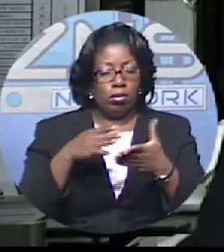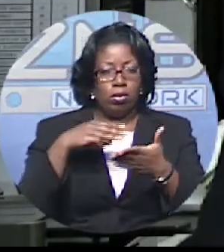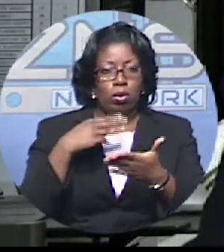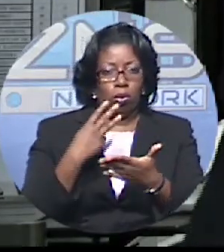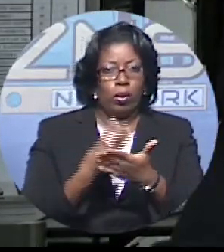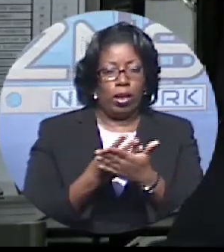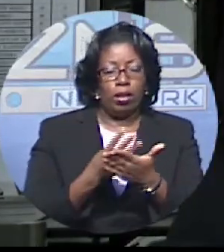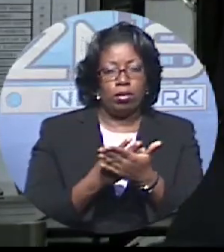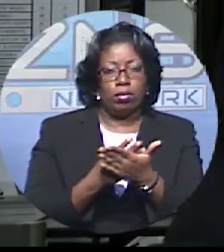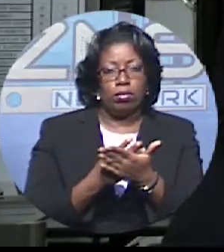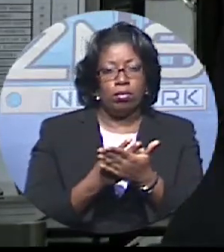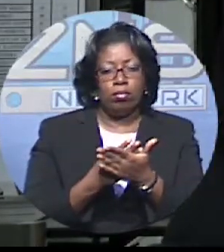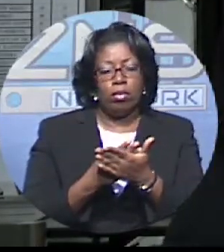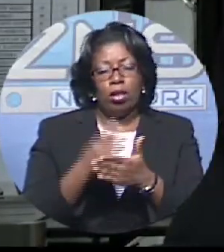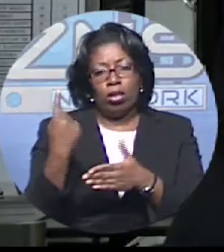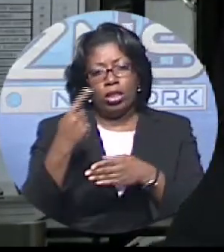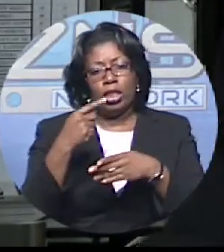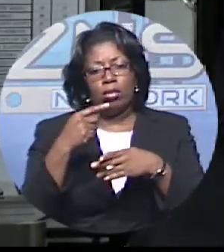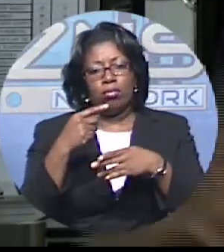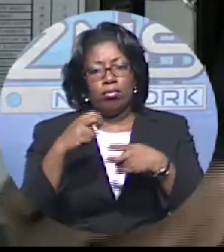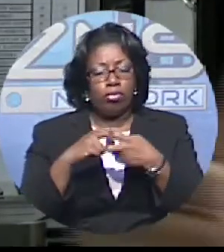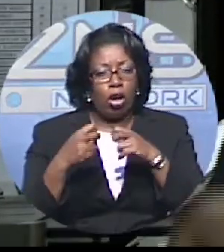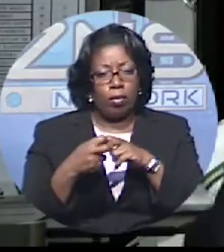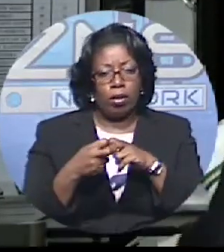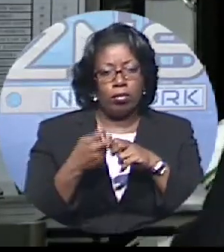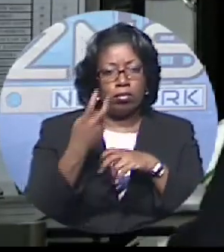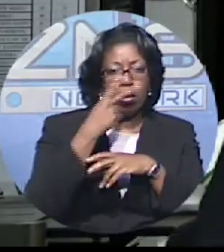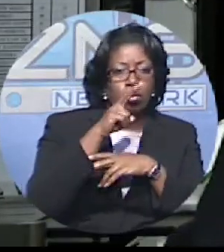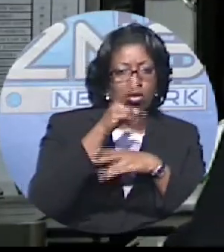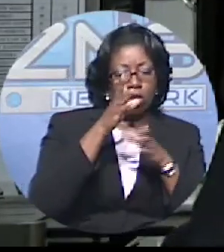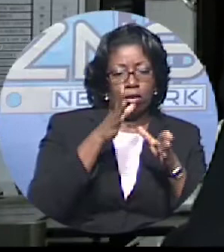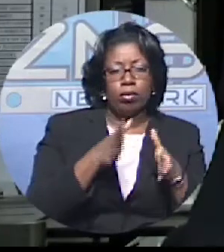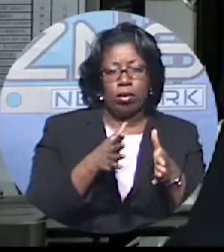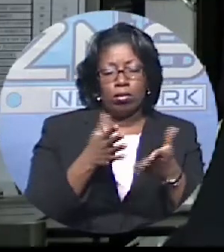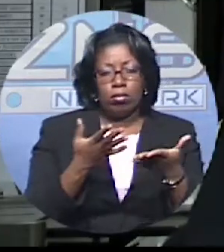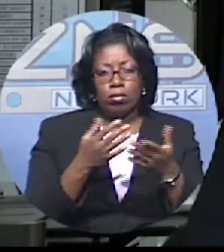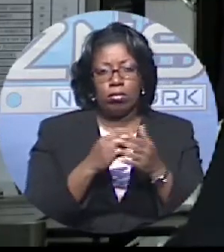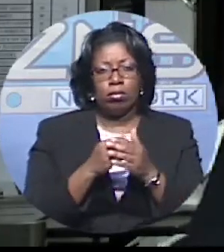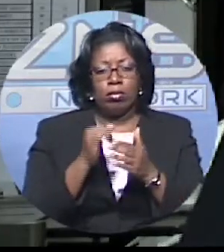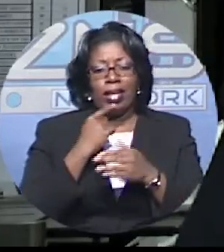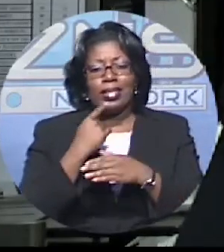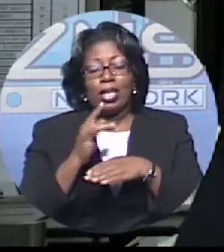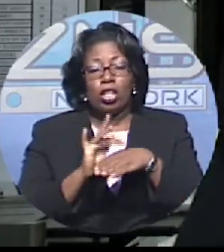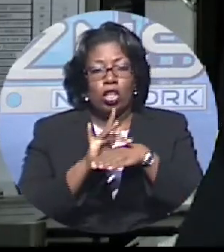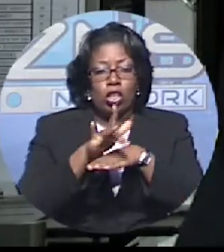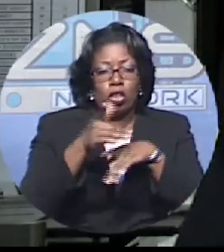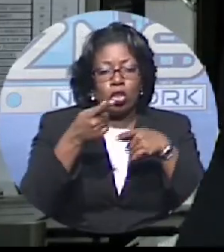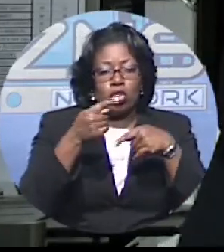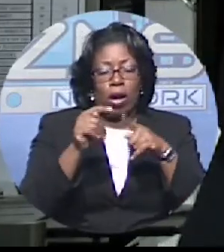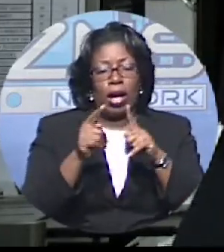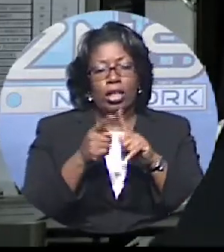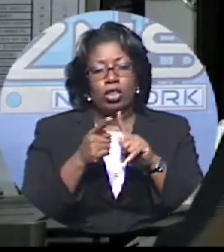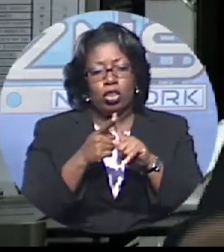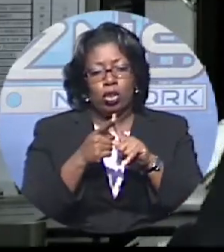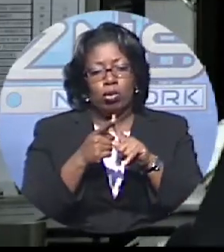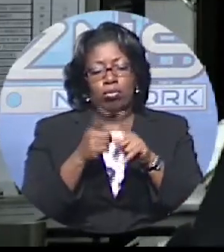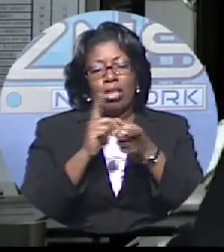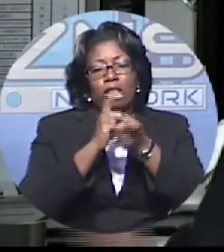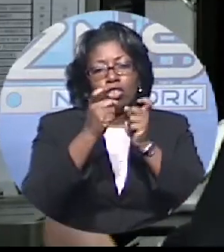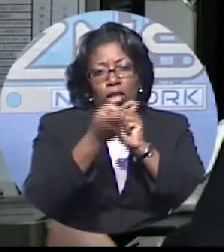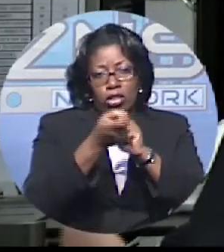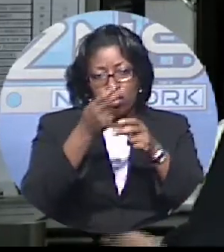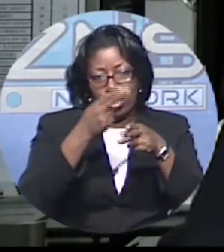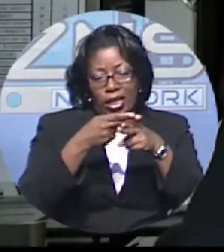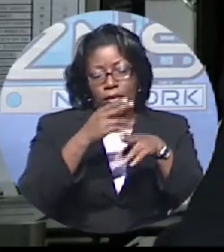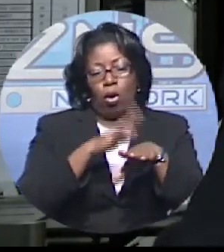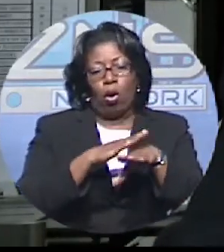I did not hear any major hiccup except some observer who I said earlier, who attempted to replace a name on